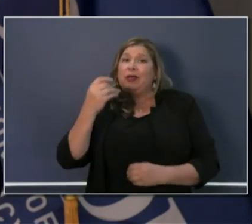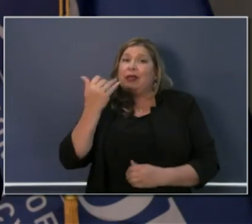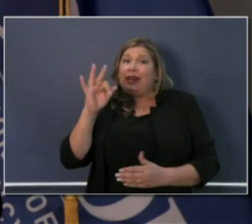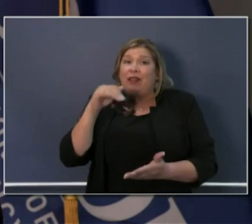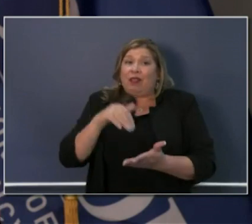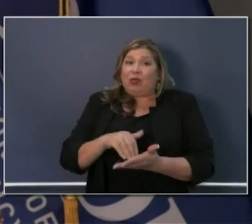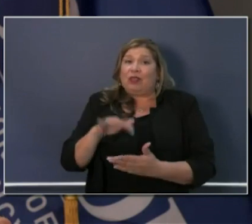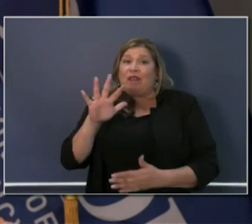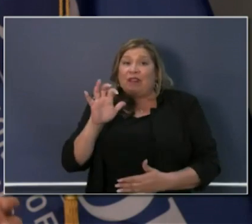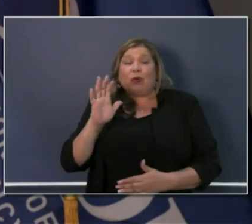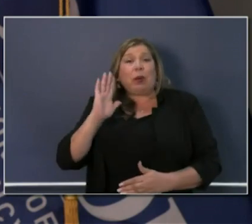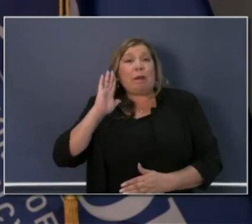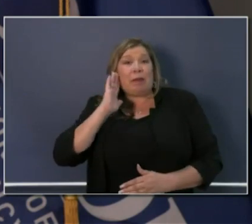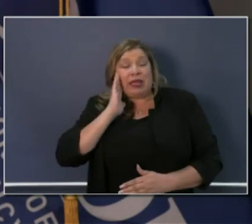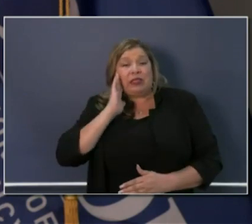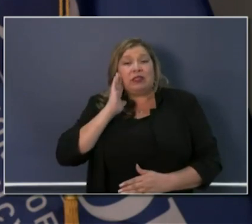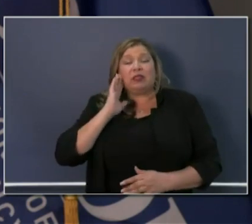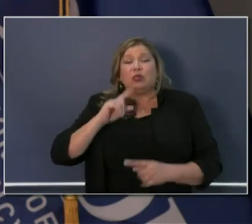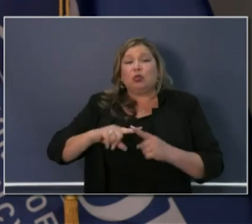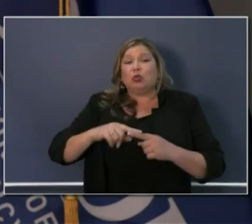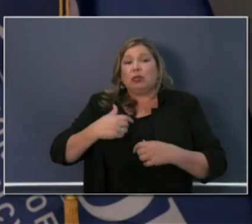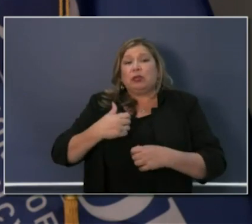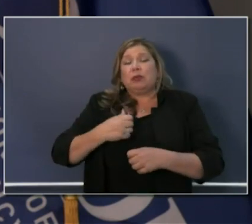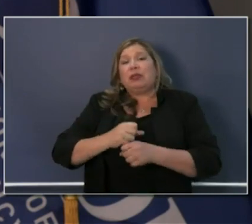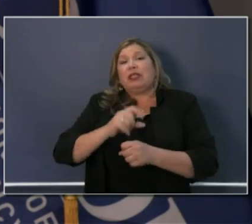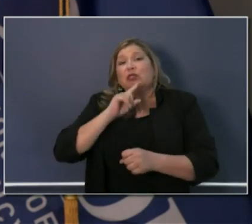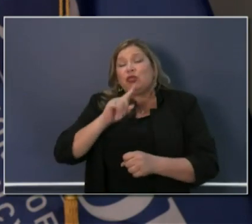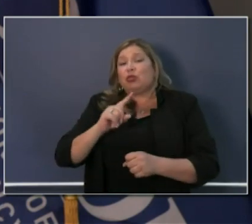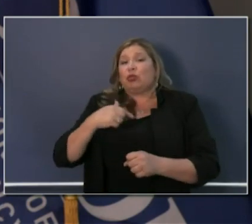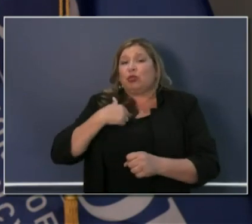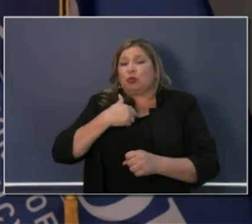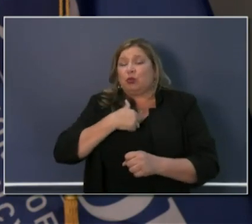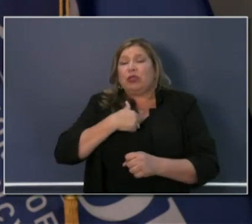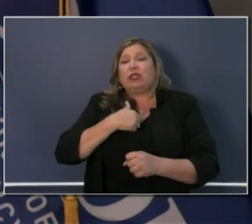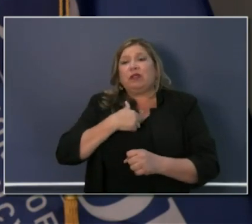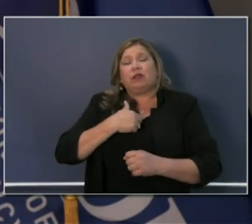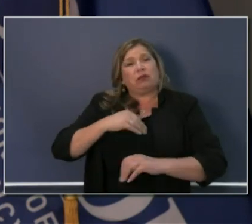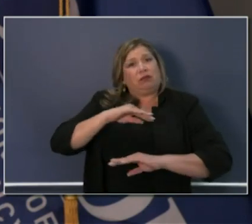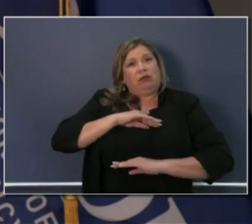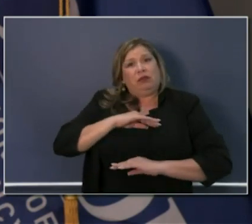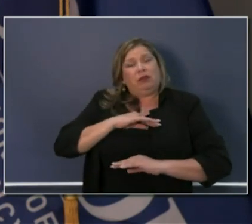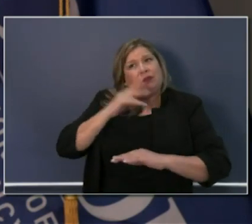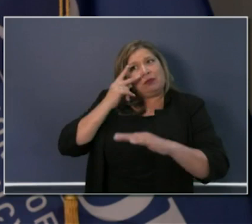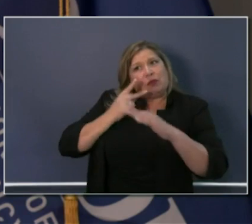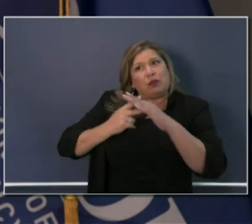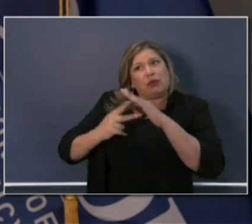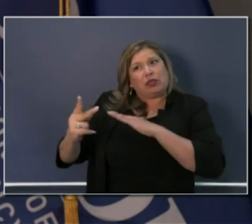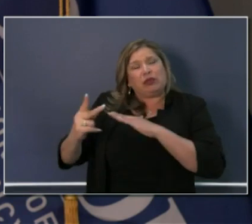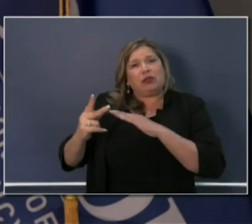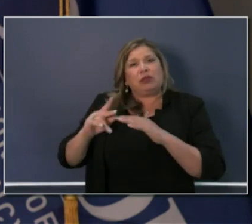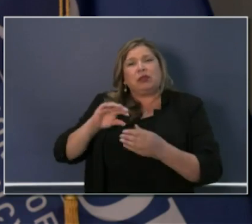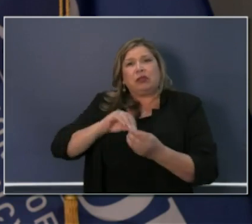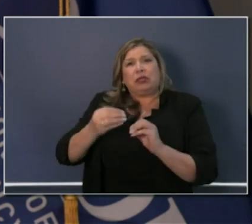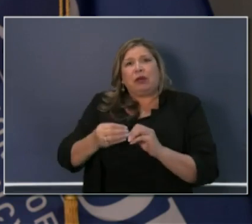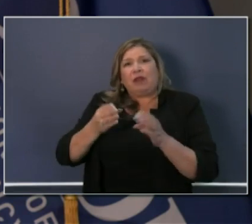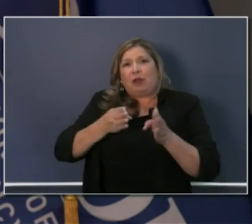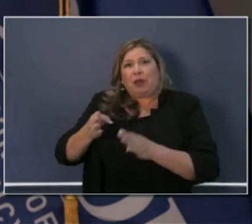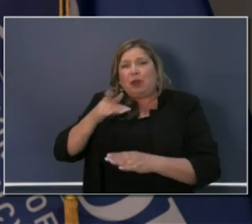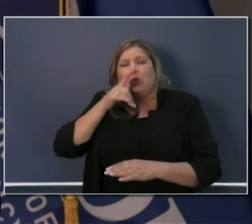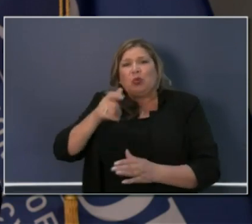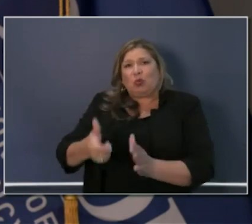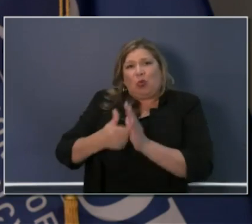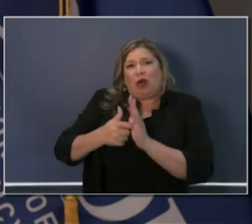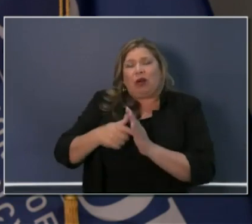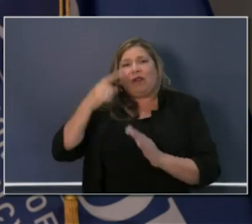19,500 beds in order to meet our midway projections as it relates to the issue of COVID-19. We